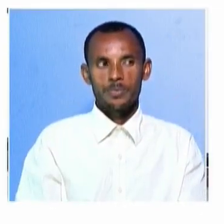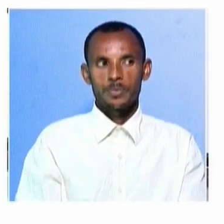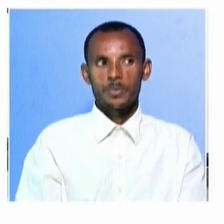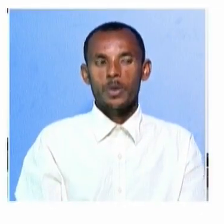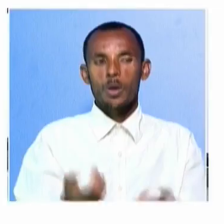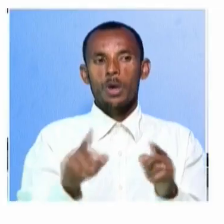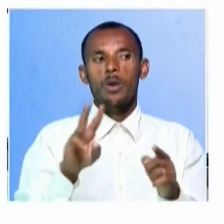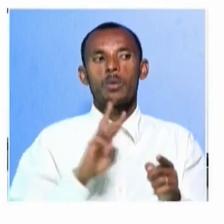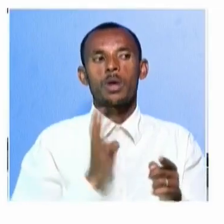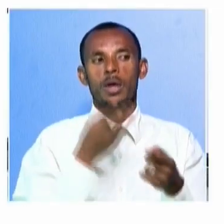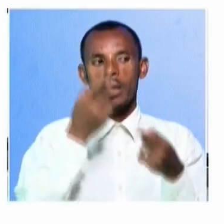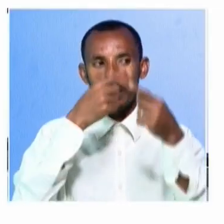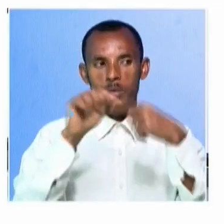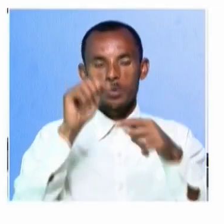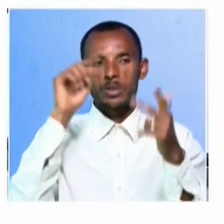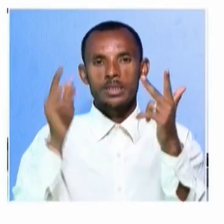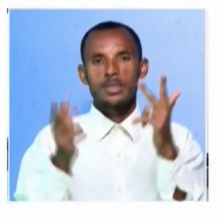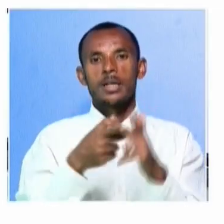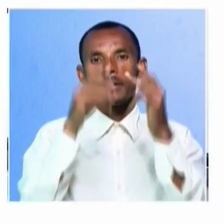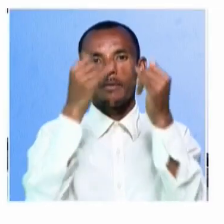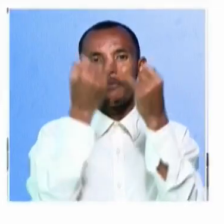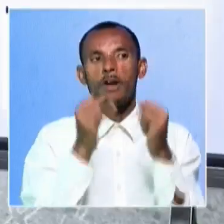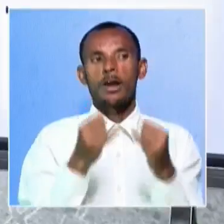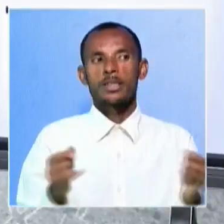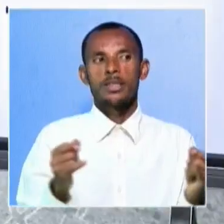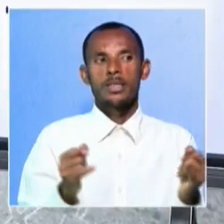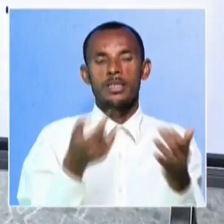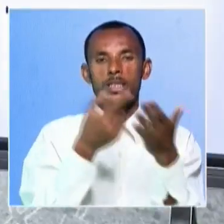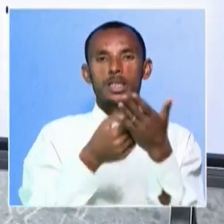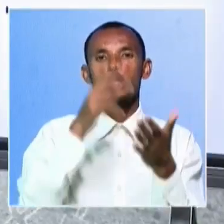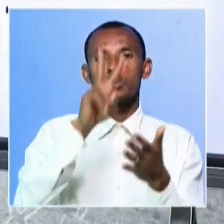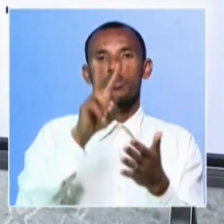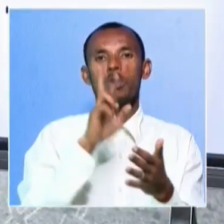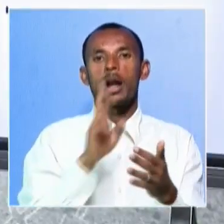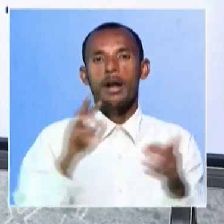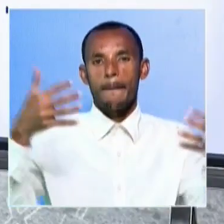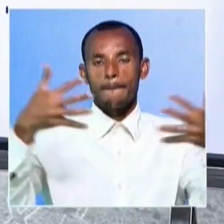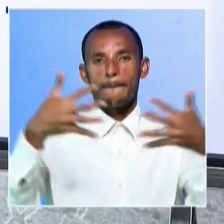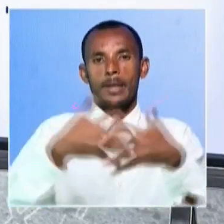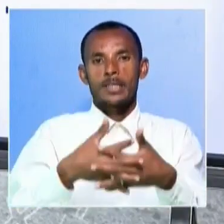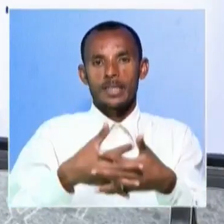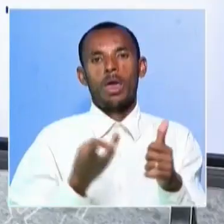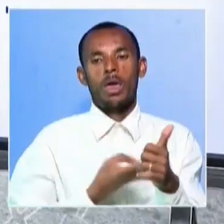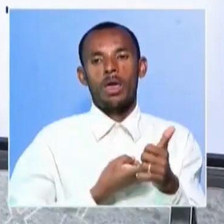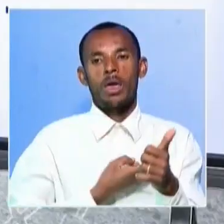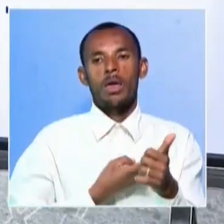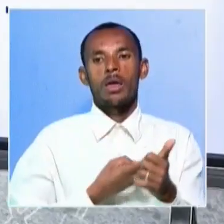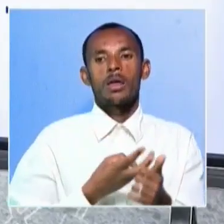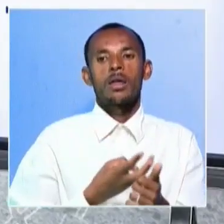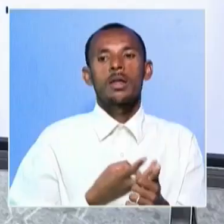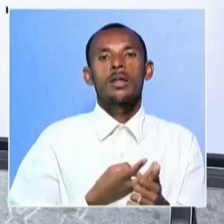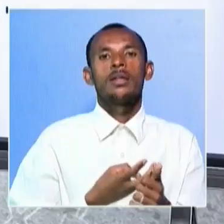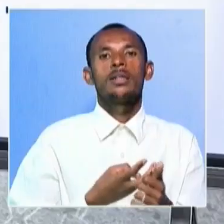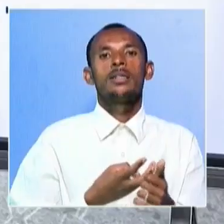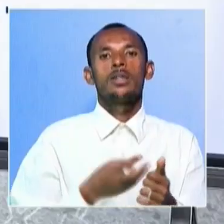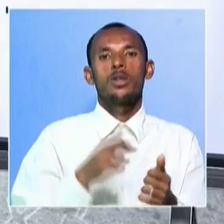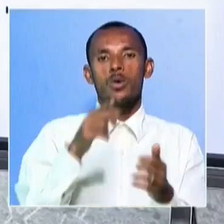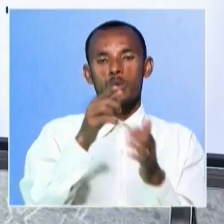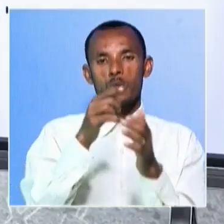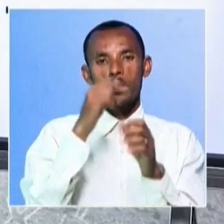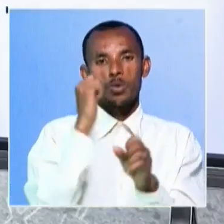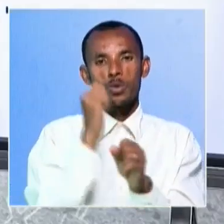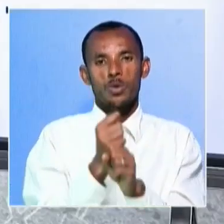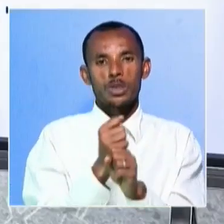When we come to the third fraction, these two are mixed fractions. So the first thing that you need to do